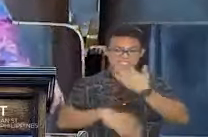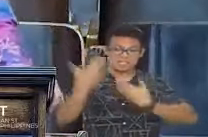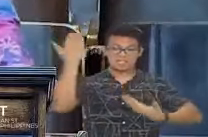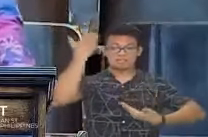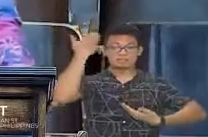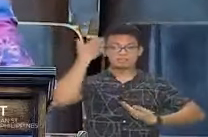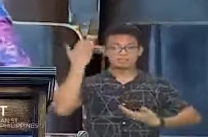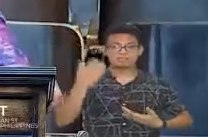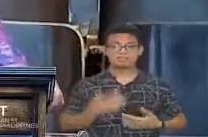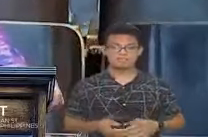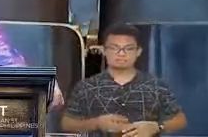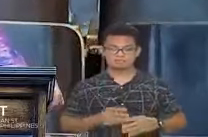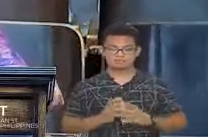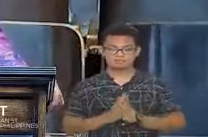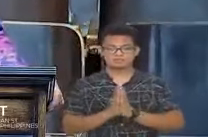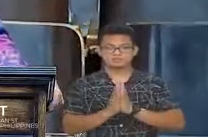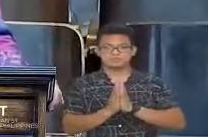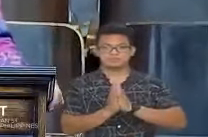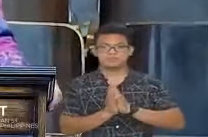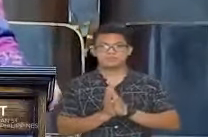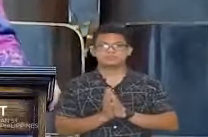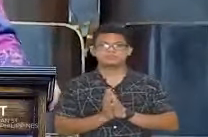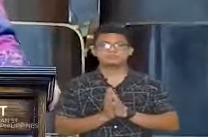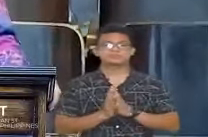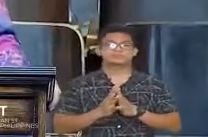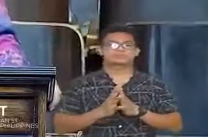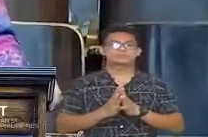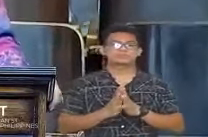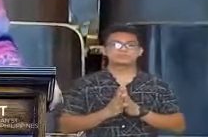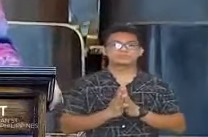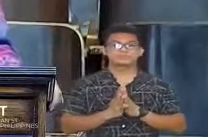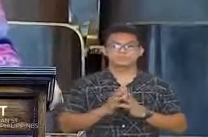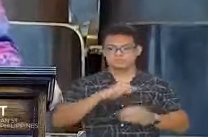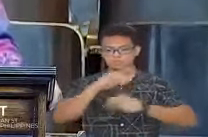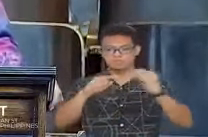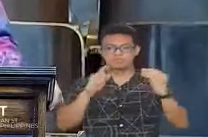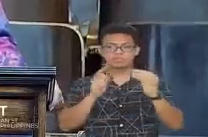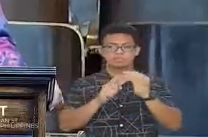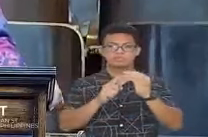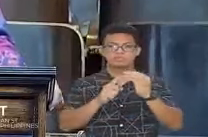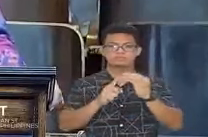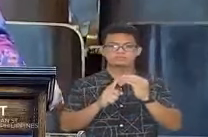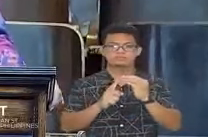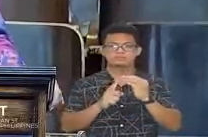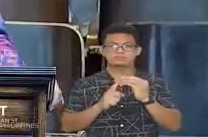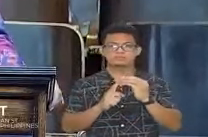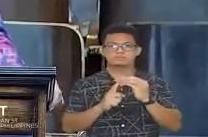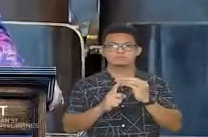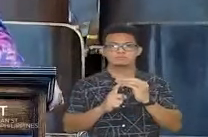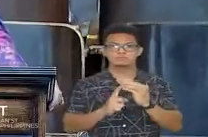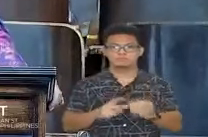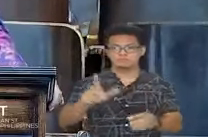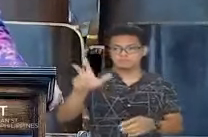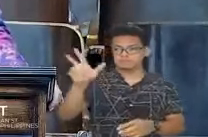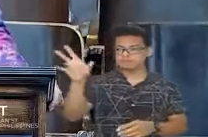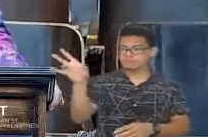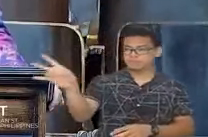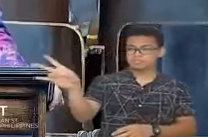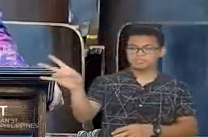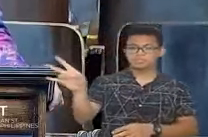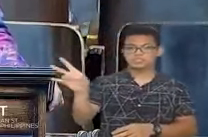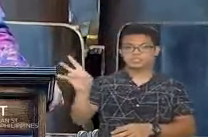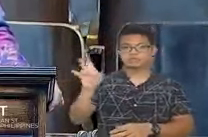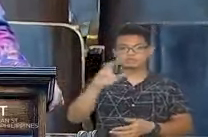The word that I gathered from all of these paragraphs, there were about siguro mga 7